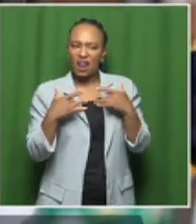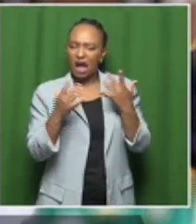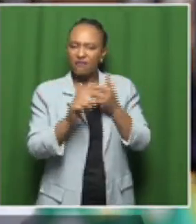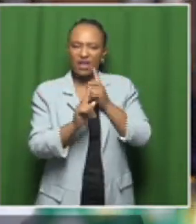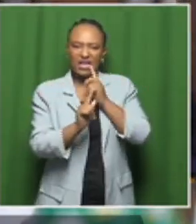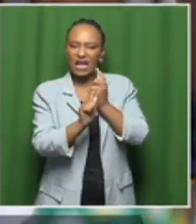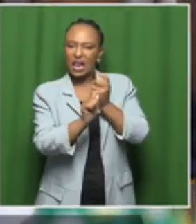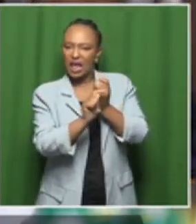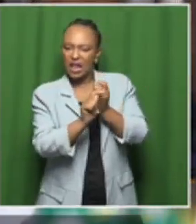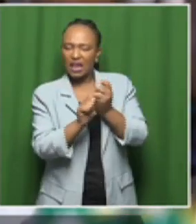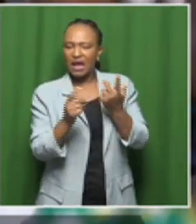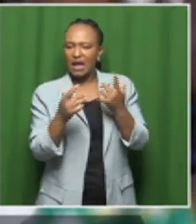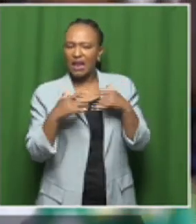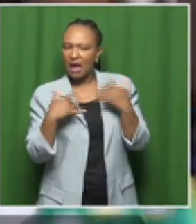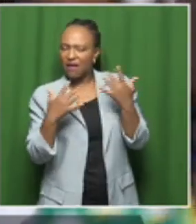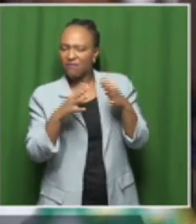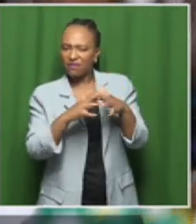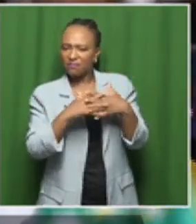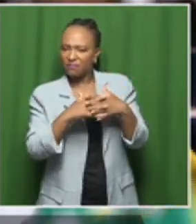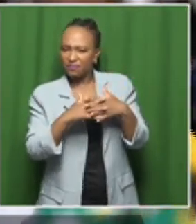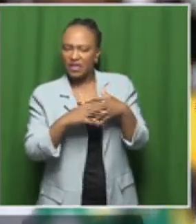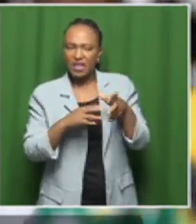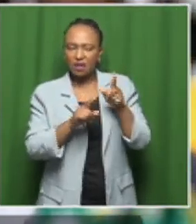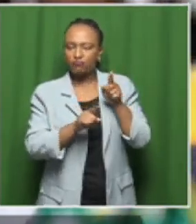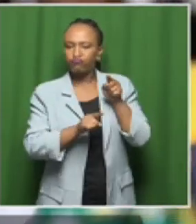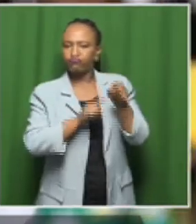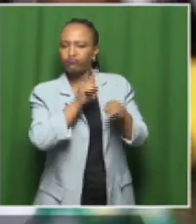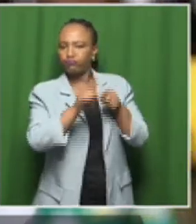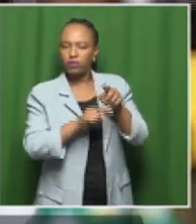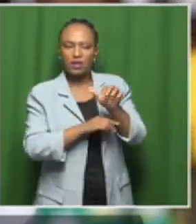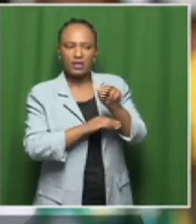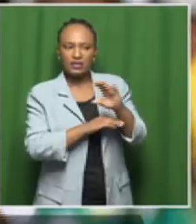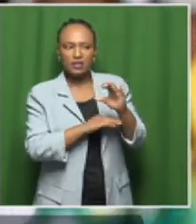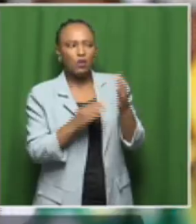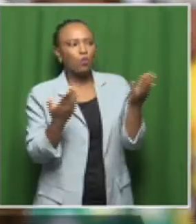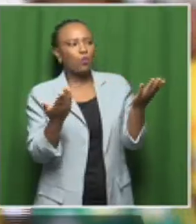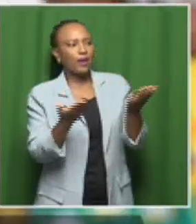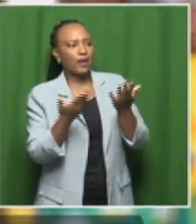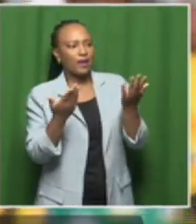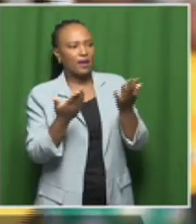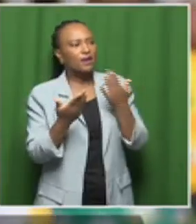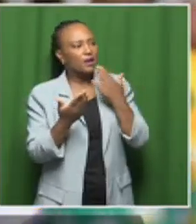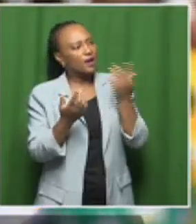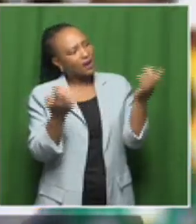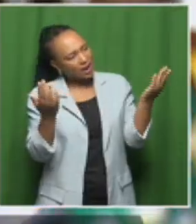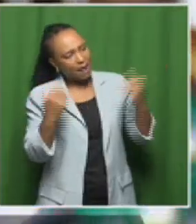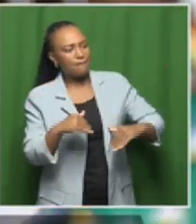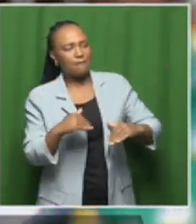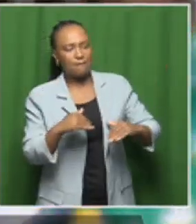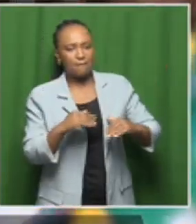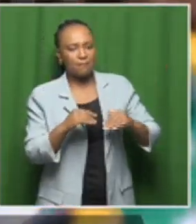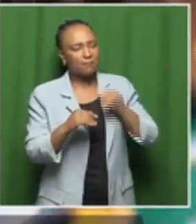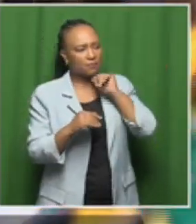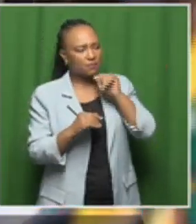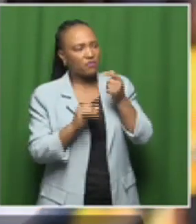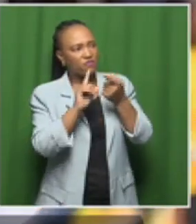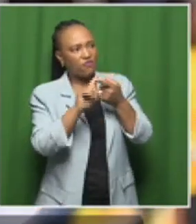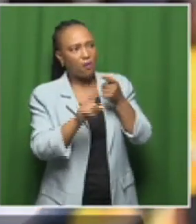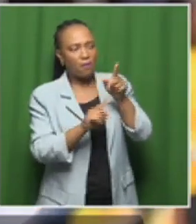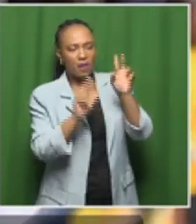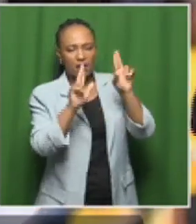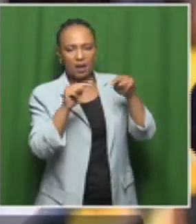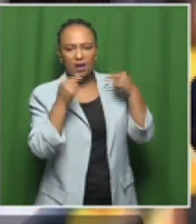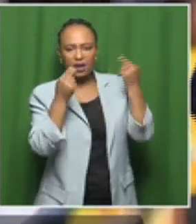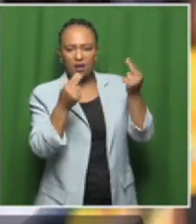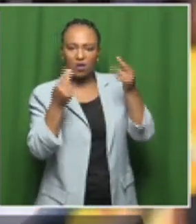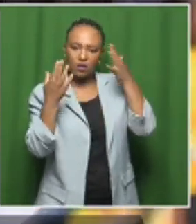blame the ANC to say that the ANC, where are you? Come, even if you are from national. That's why we took a posture to say